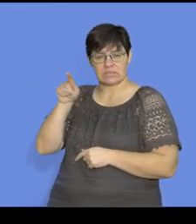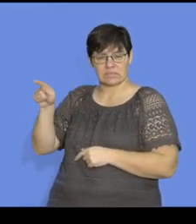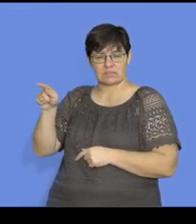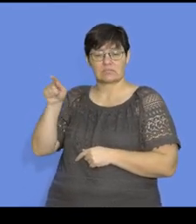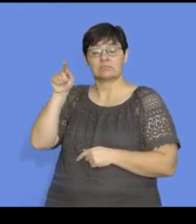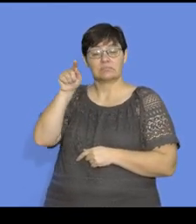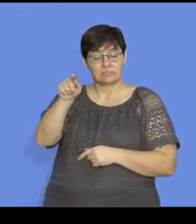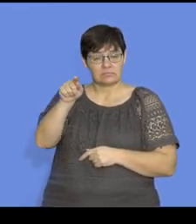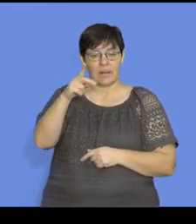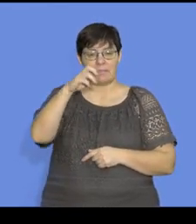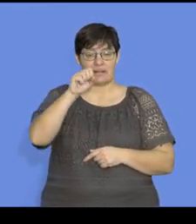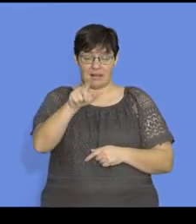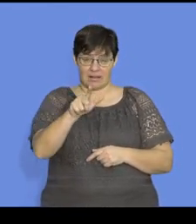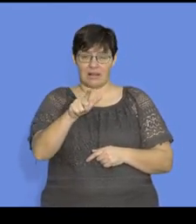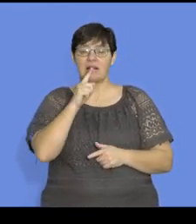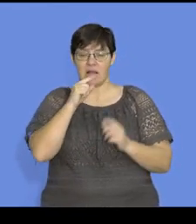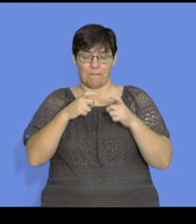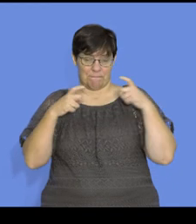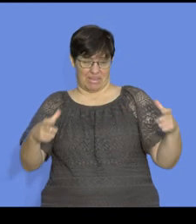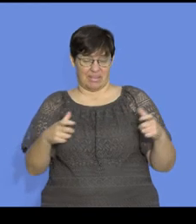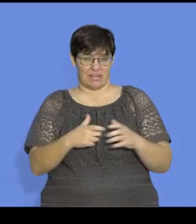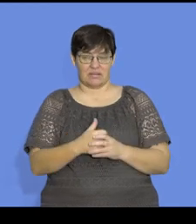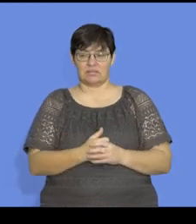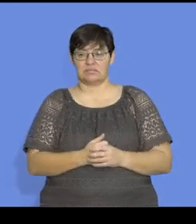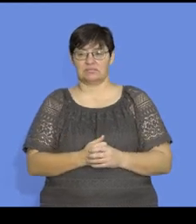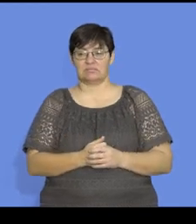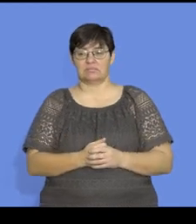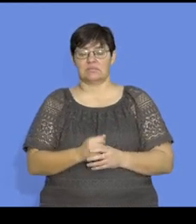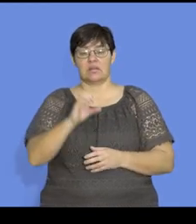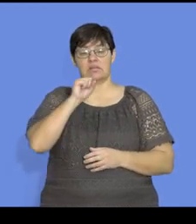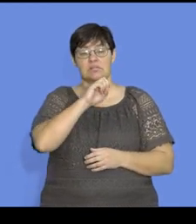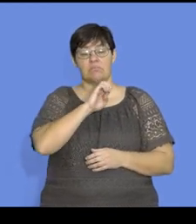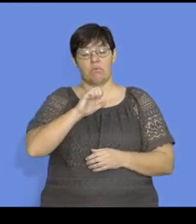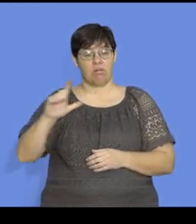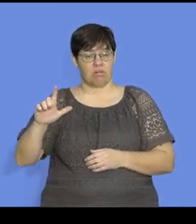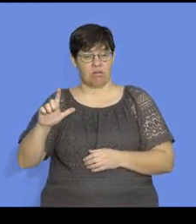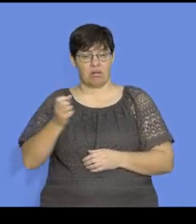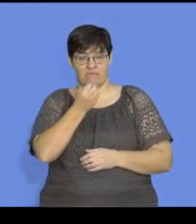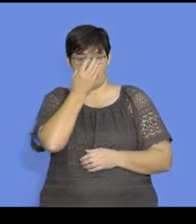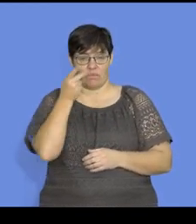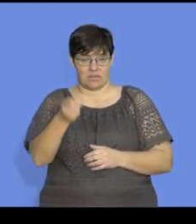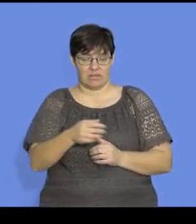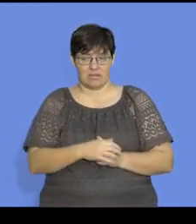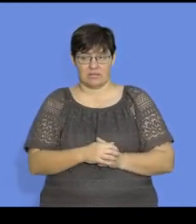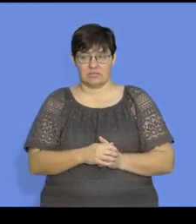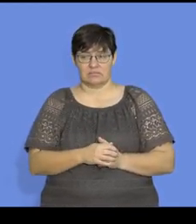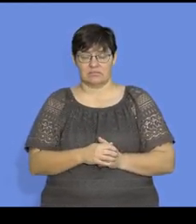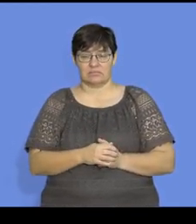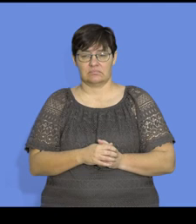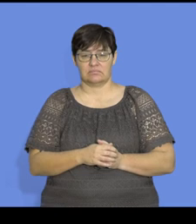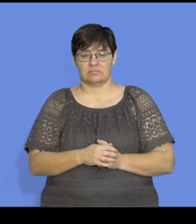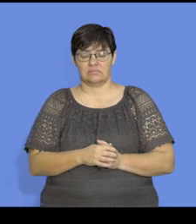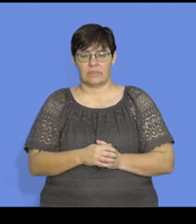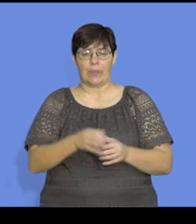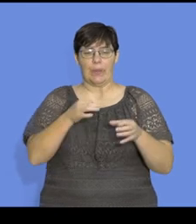those ones, the petals are really big. So you're right here, small flowers. Right, very